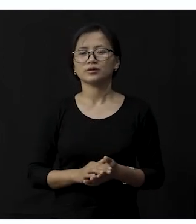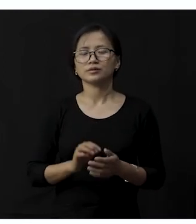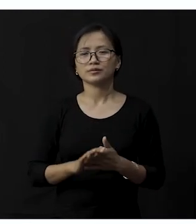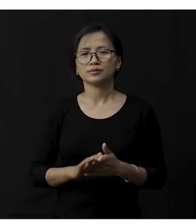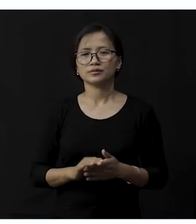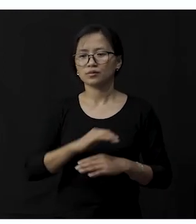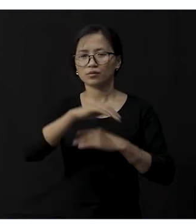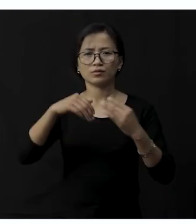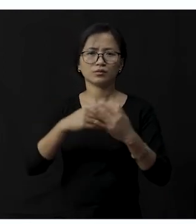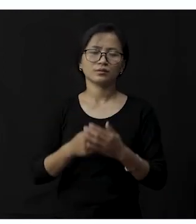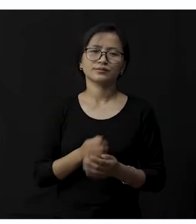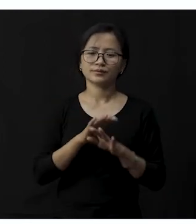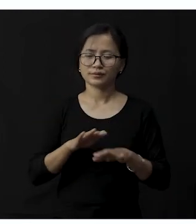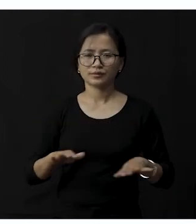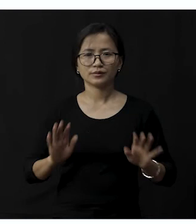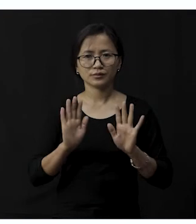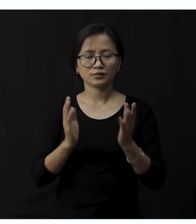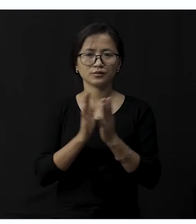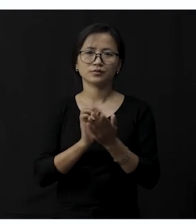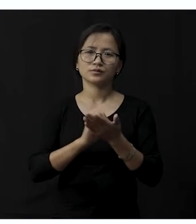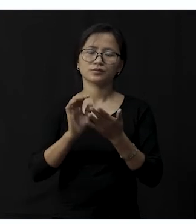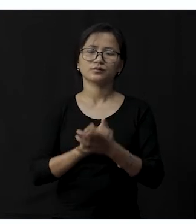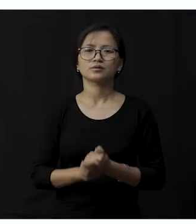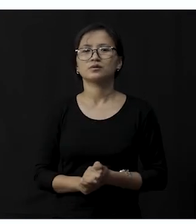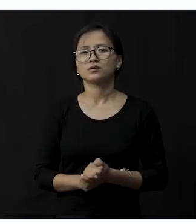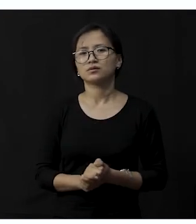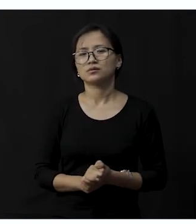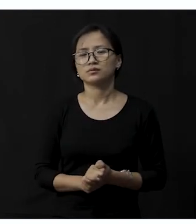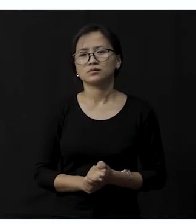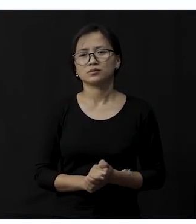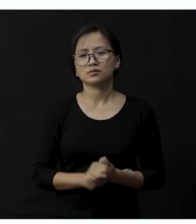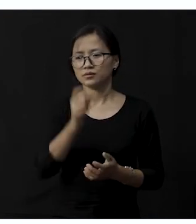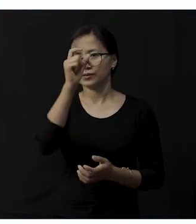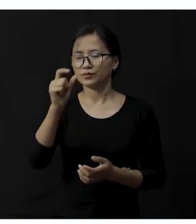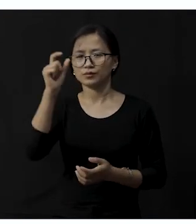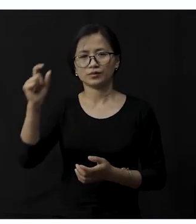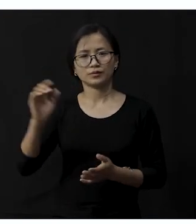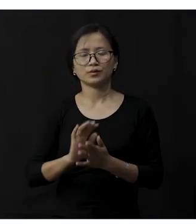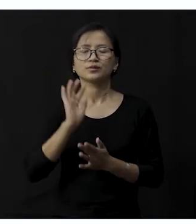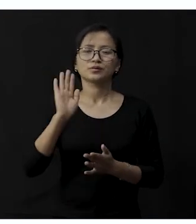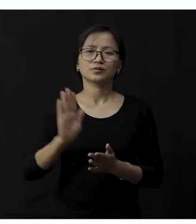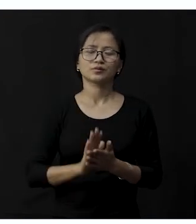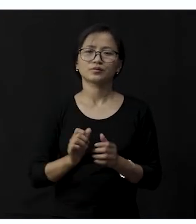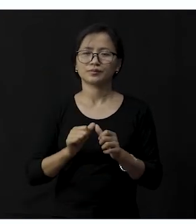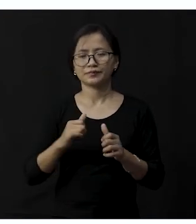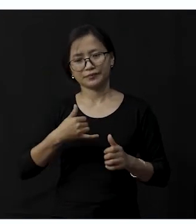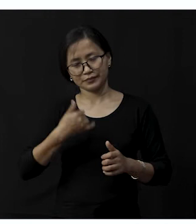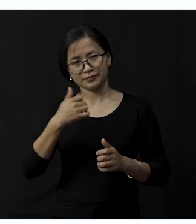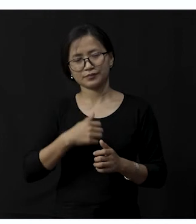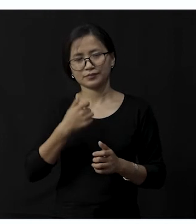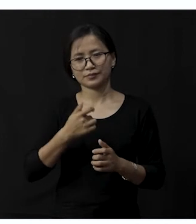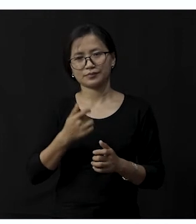of these, the chart that you have right in front of you, all of these words are your adjectives. So whenever